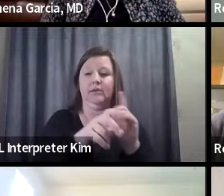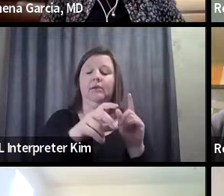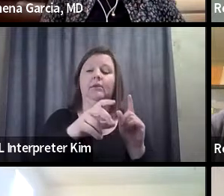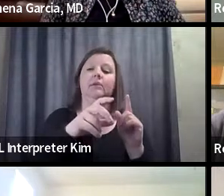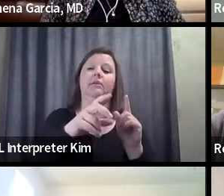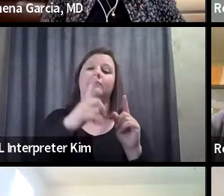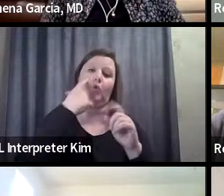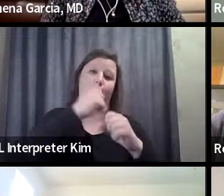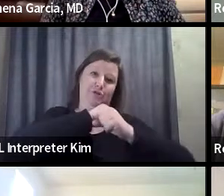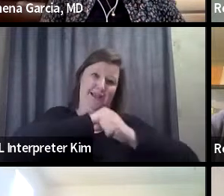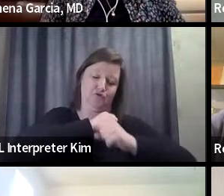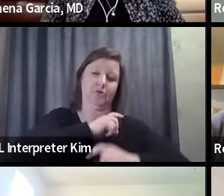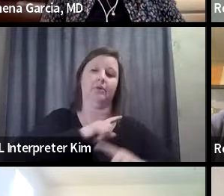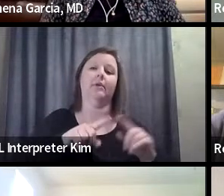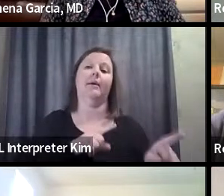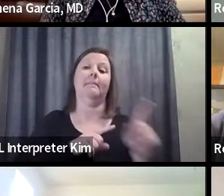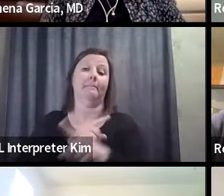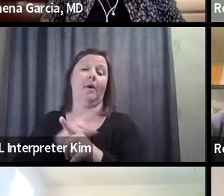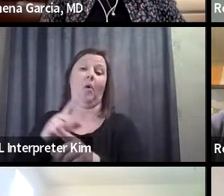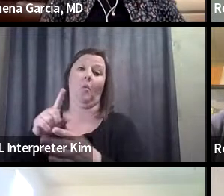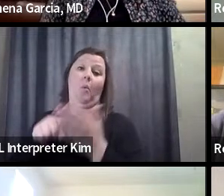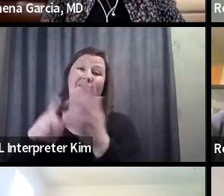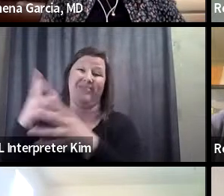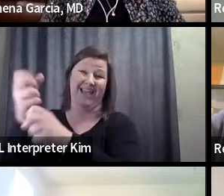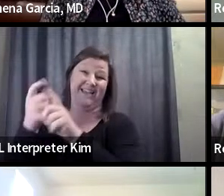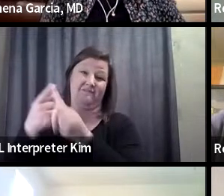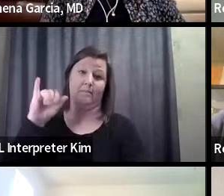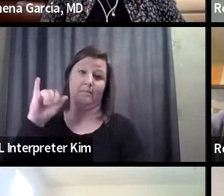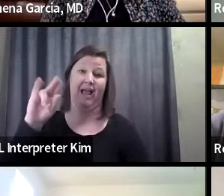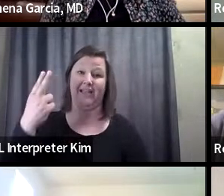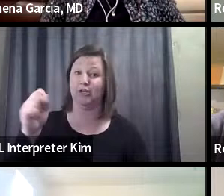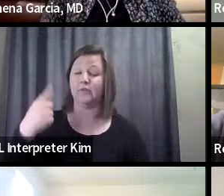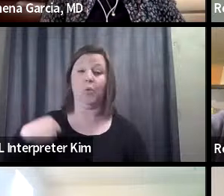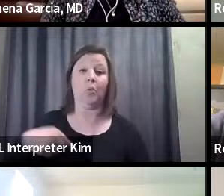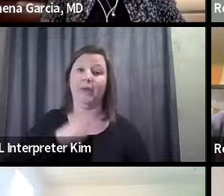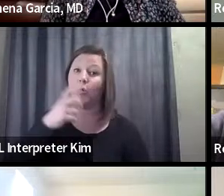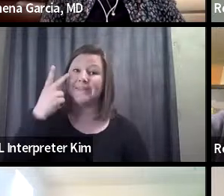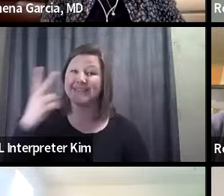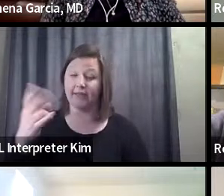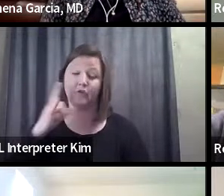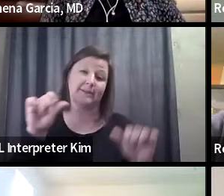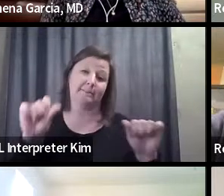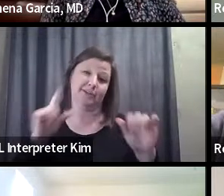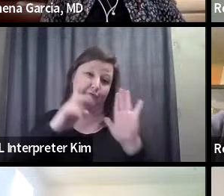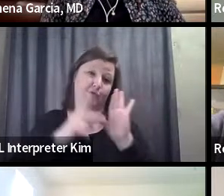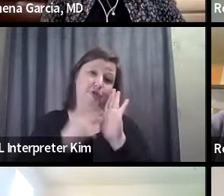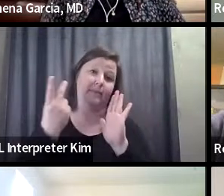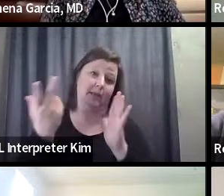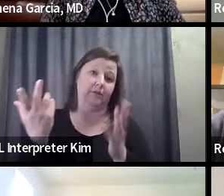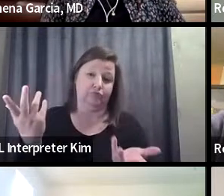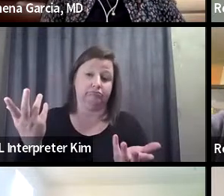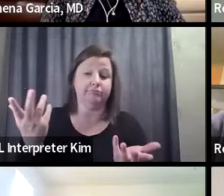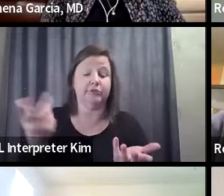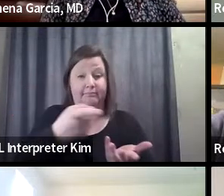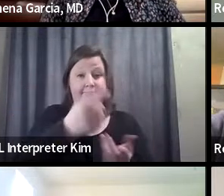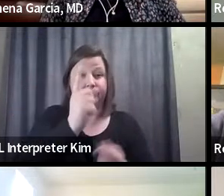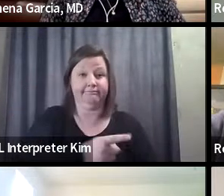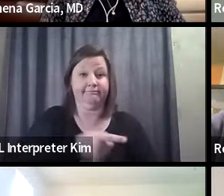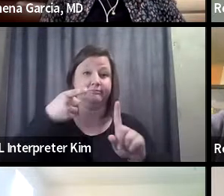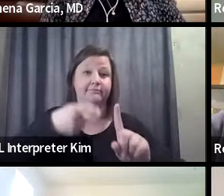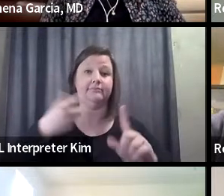is definitely a potential for duplication with that. So yeah, that is true.